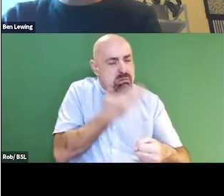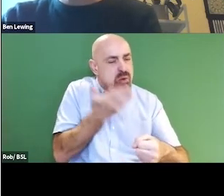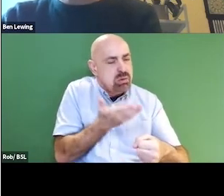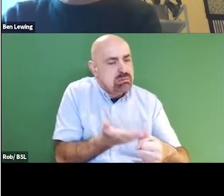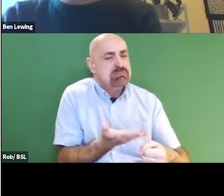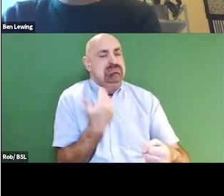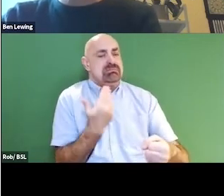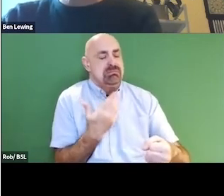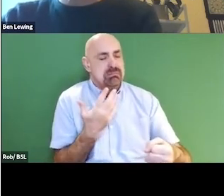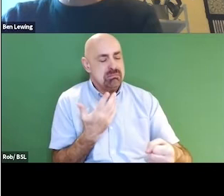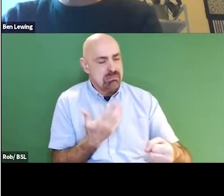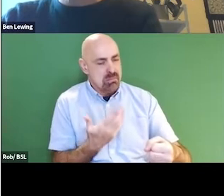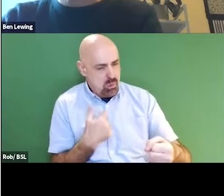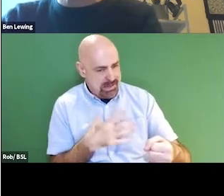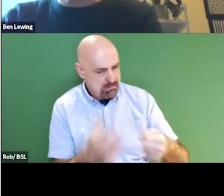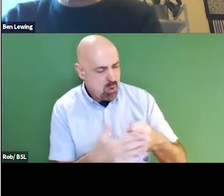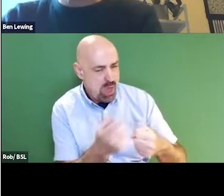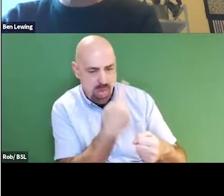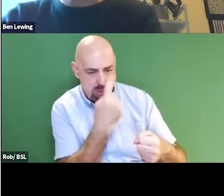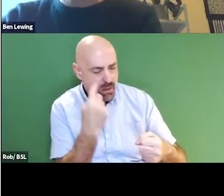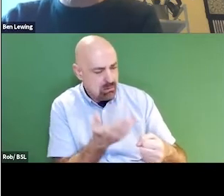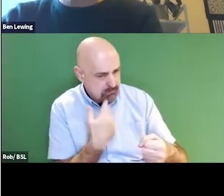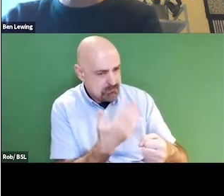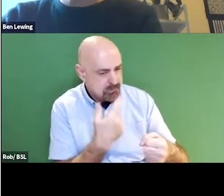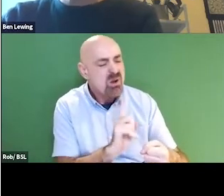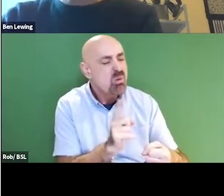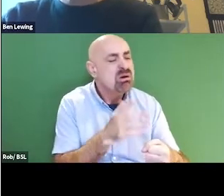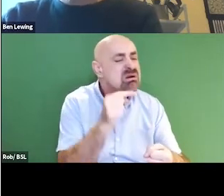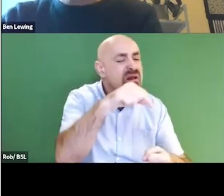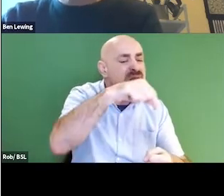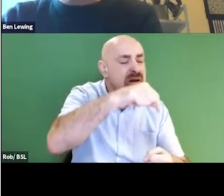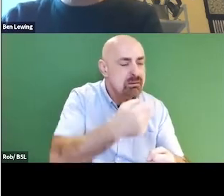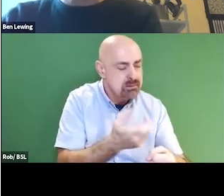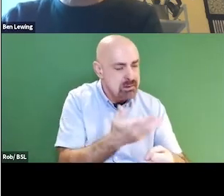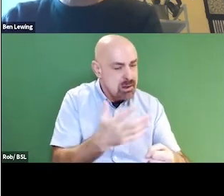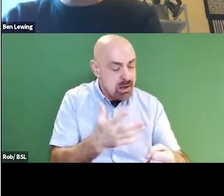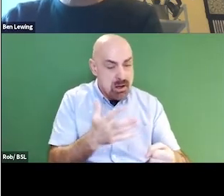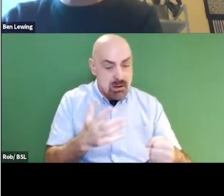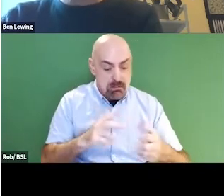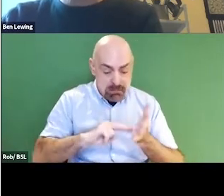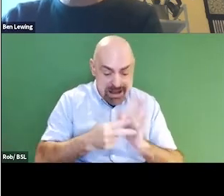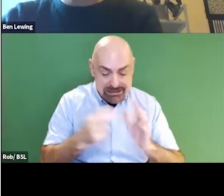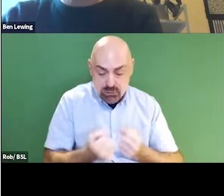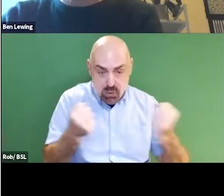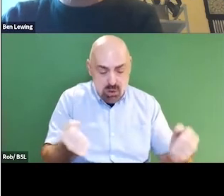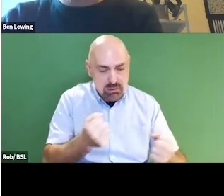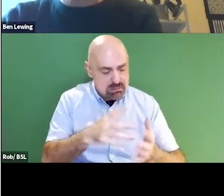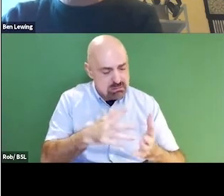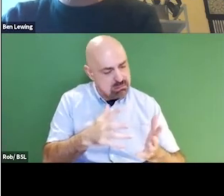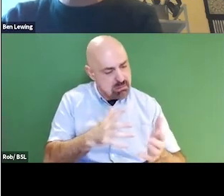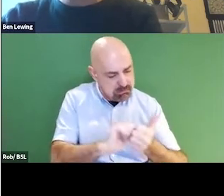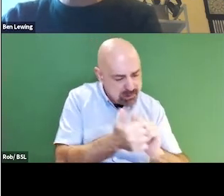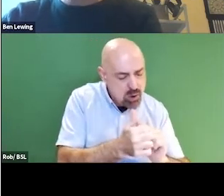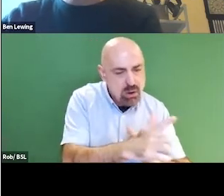gather and share examples of the experimentation and learning taking place locally, and strengthen planning support that's built around peer support